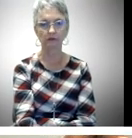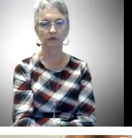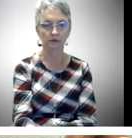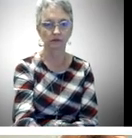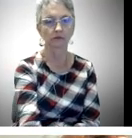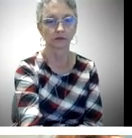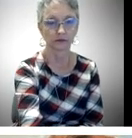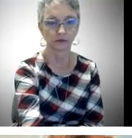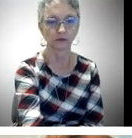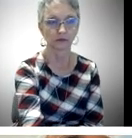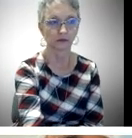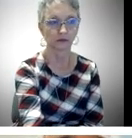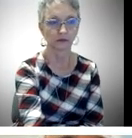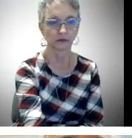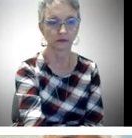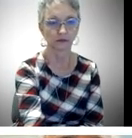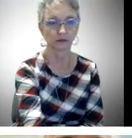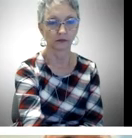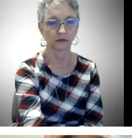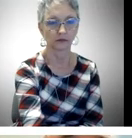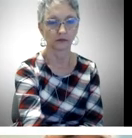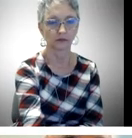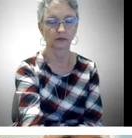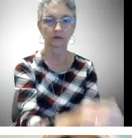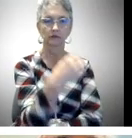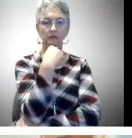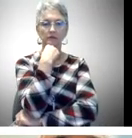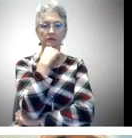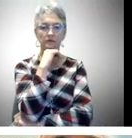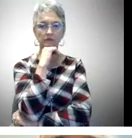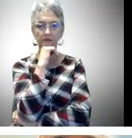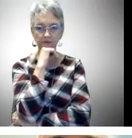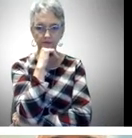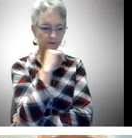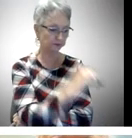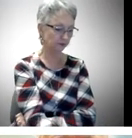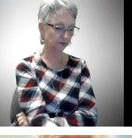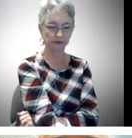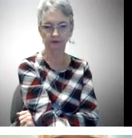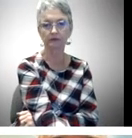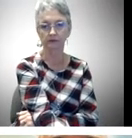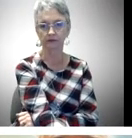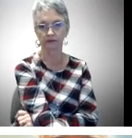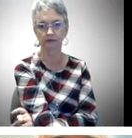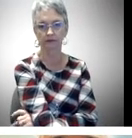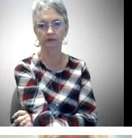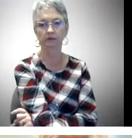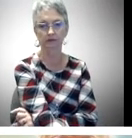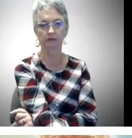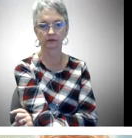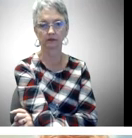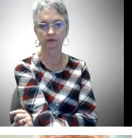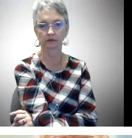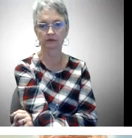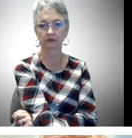to give it to my employer, whatever, you don't have to have multiple originals to give to everybody. You can just make a copy of the agreement and give